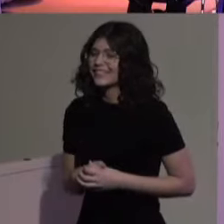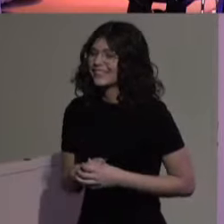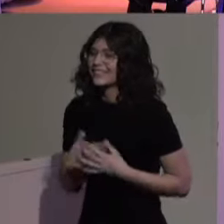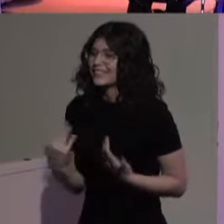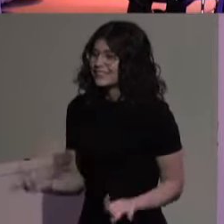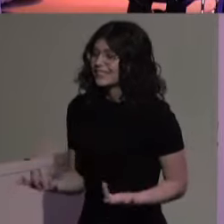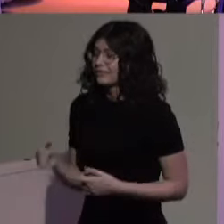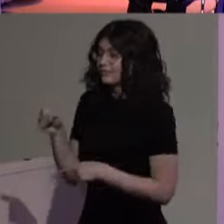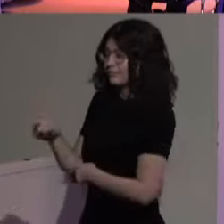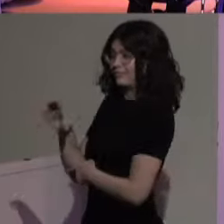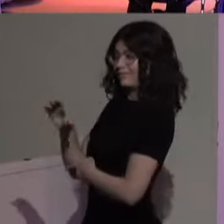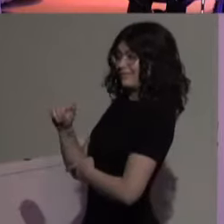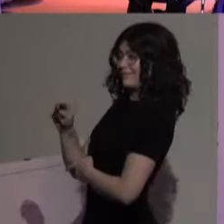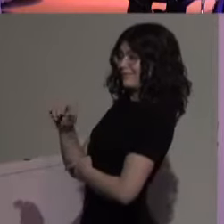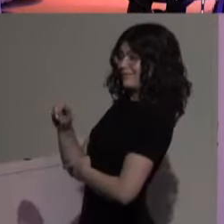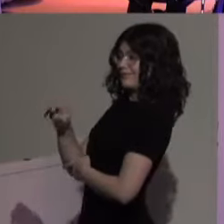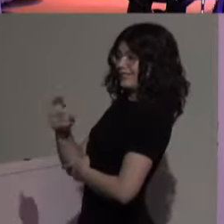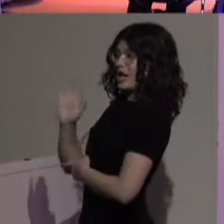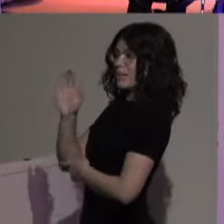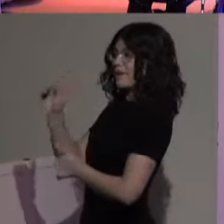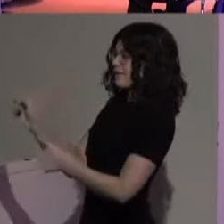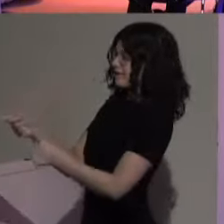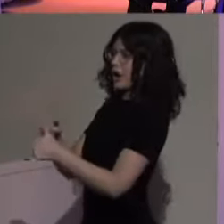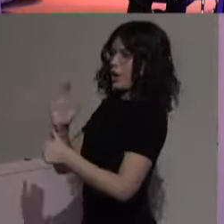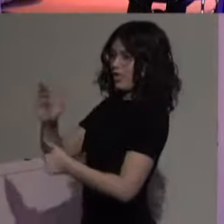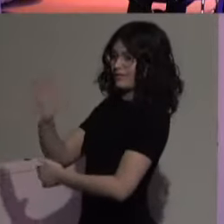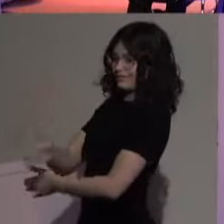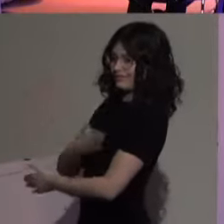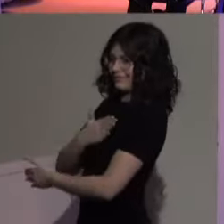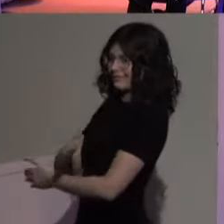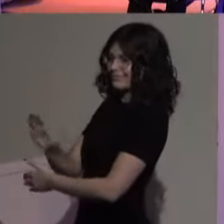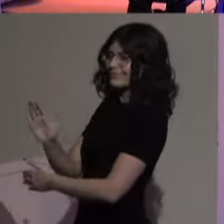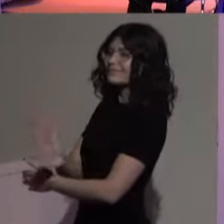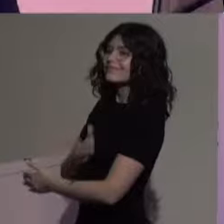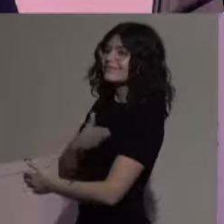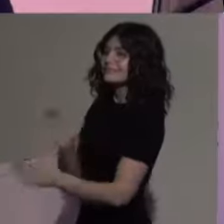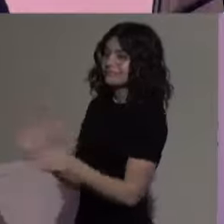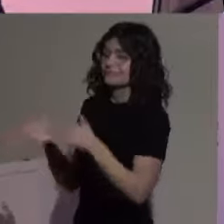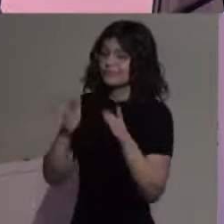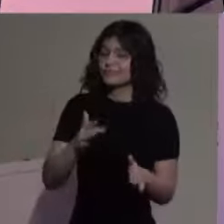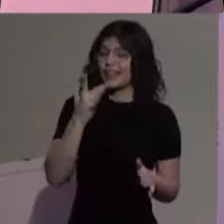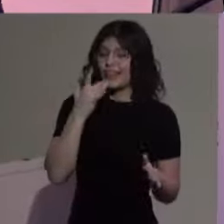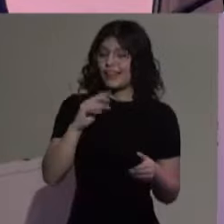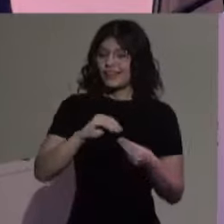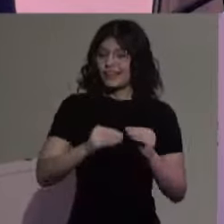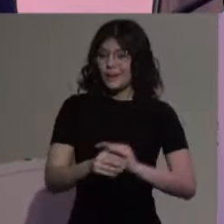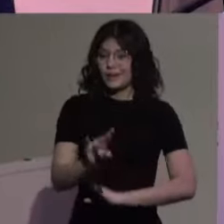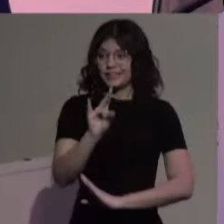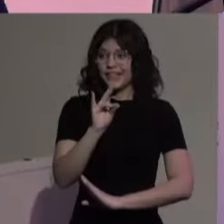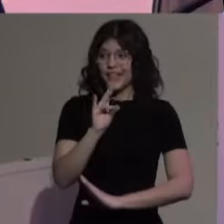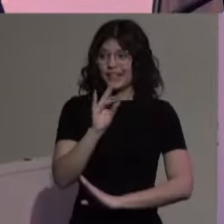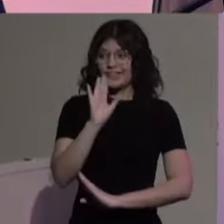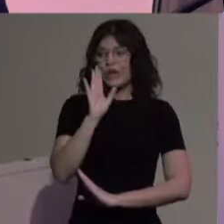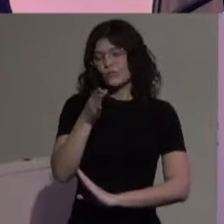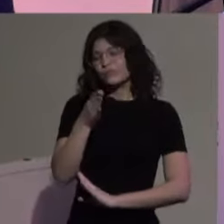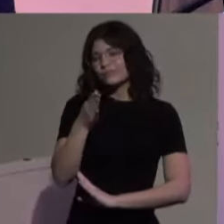The Canines will go first with their song. And the Lucky Number 7 will come